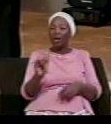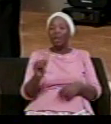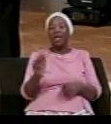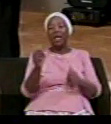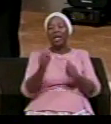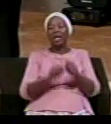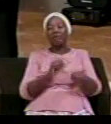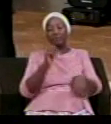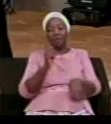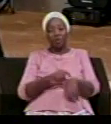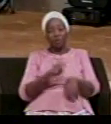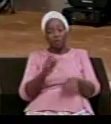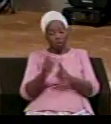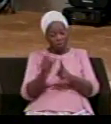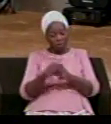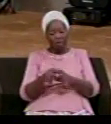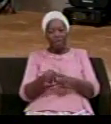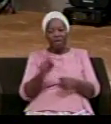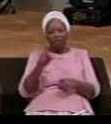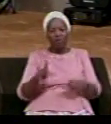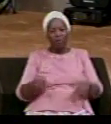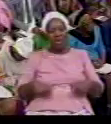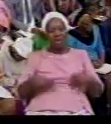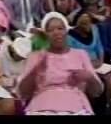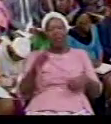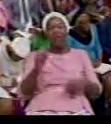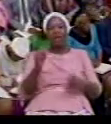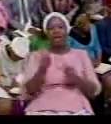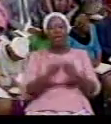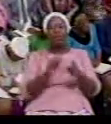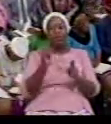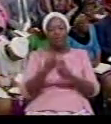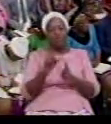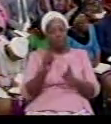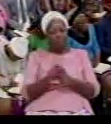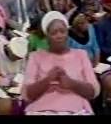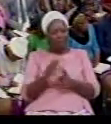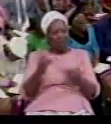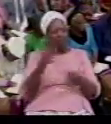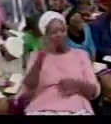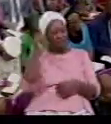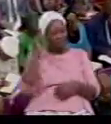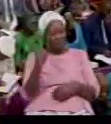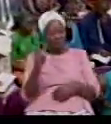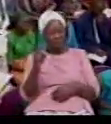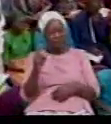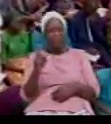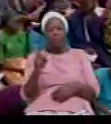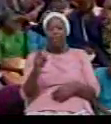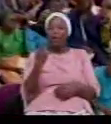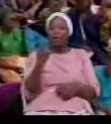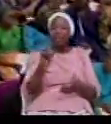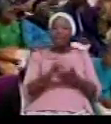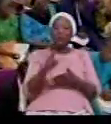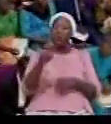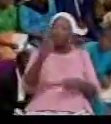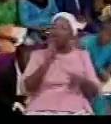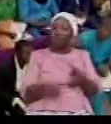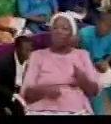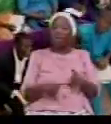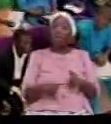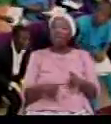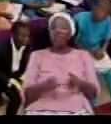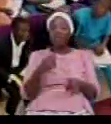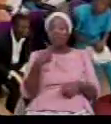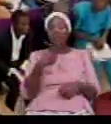word. You live by every word. Now, you understand? You cannot, it's okay,